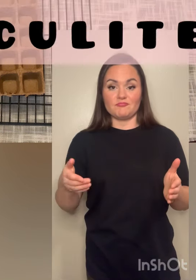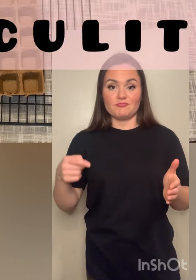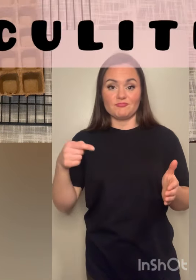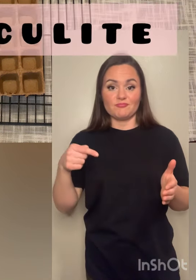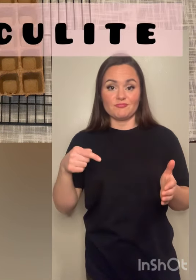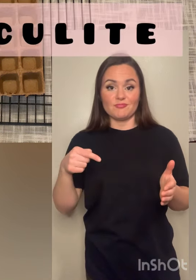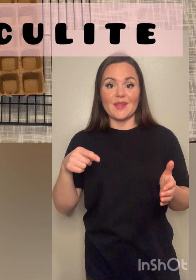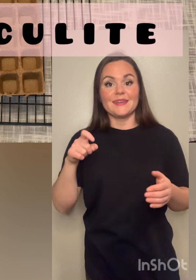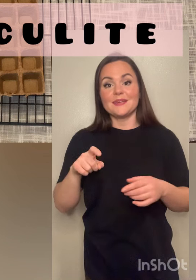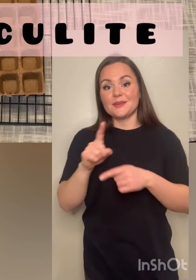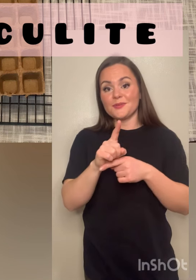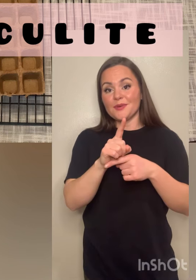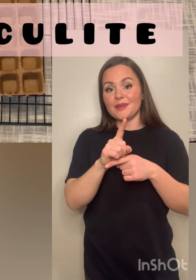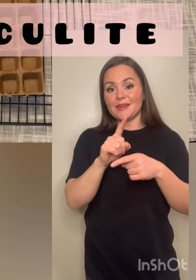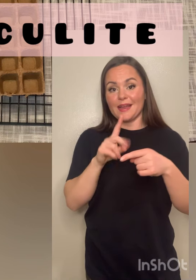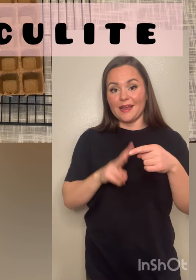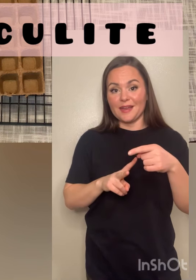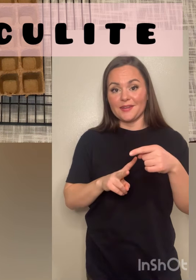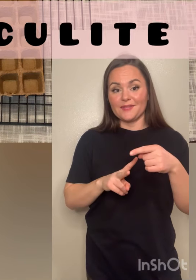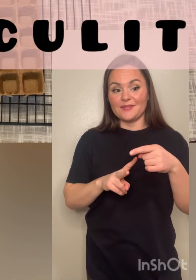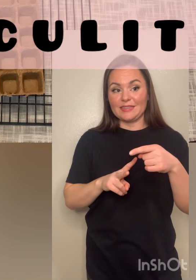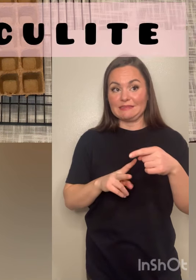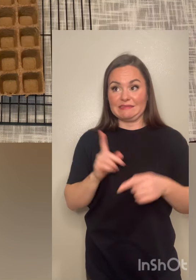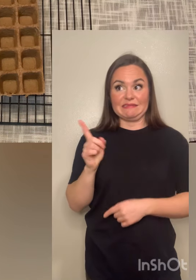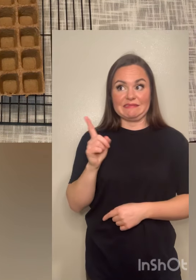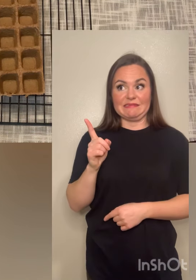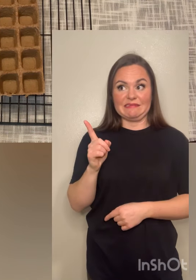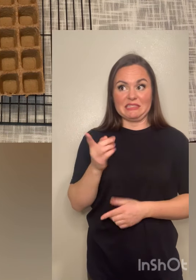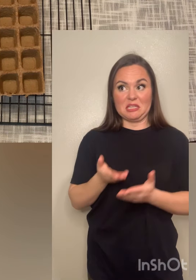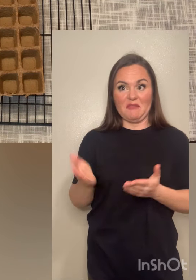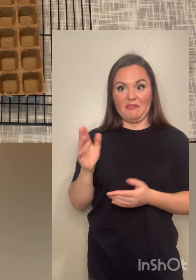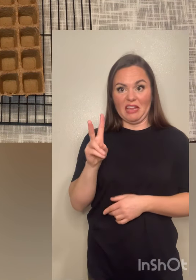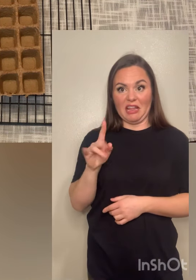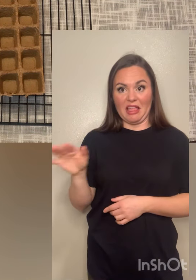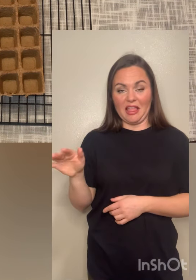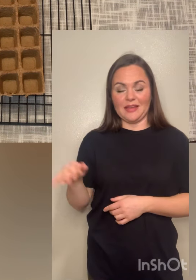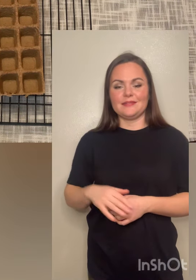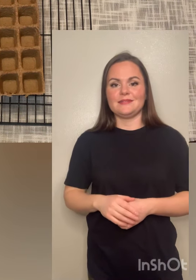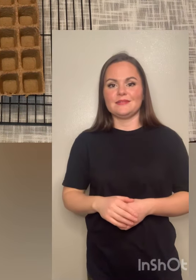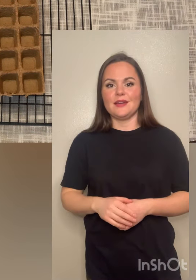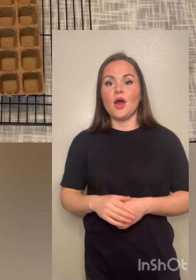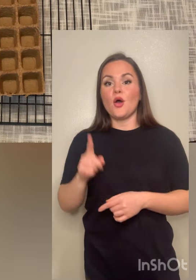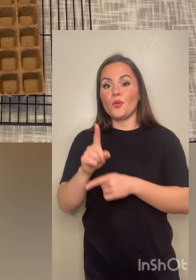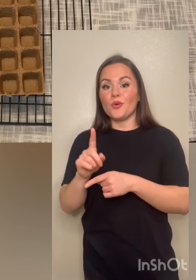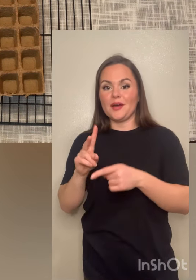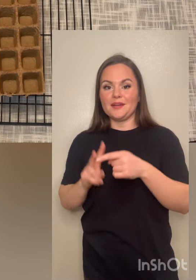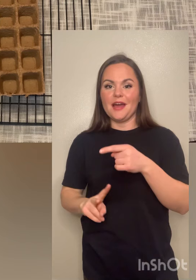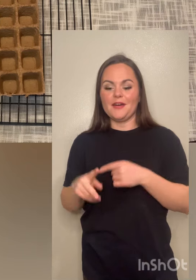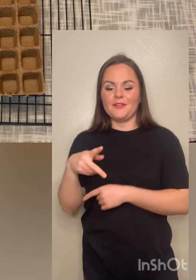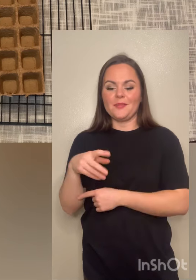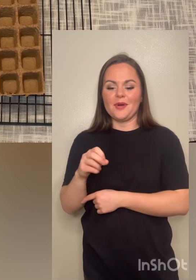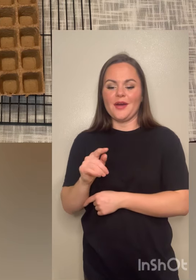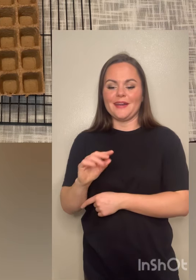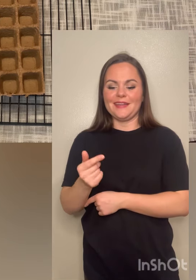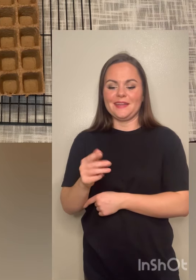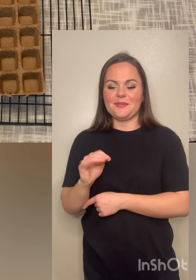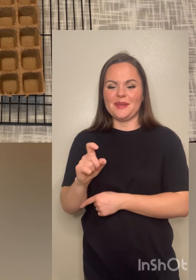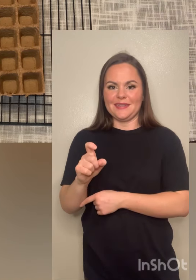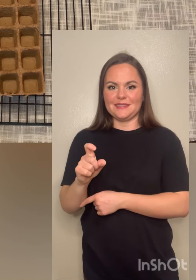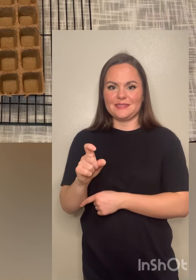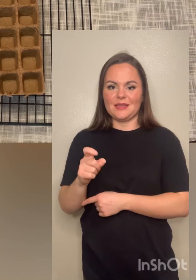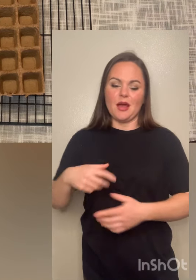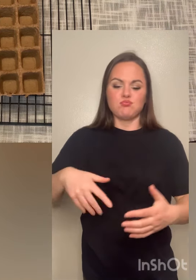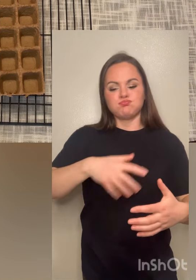1/2 and 1/2 potting soil together. Fill each cell just about to the brim with